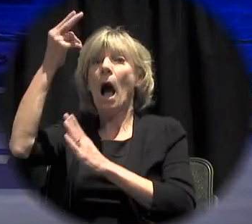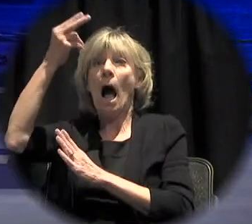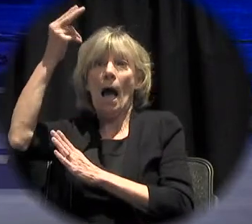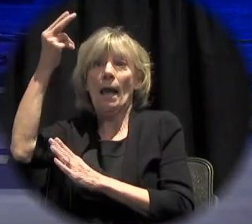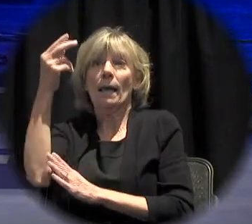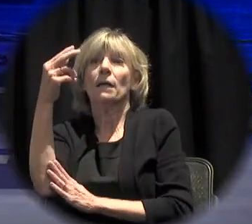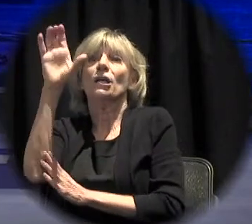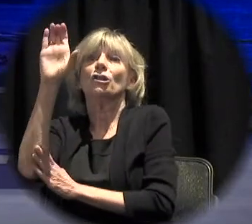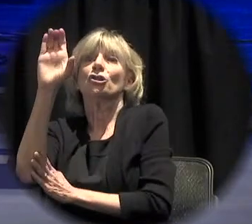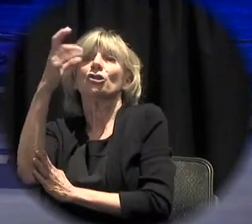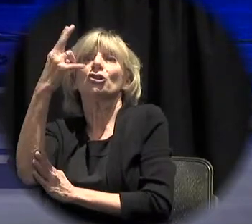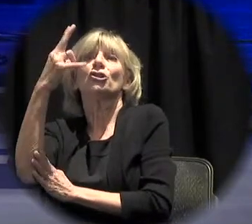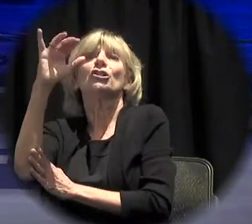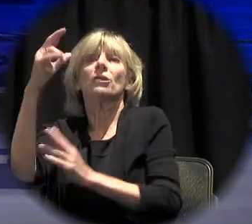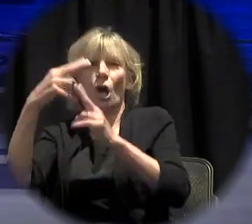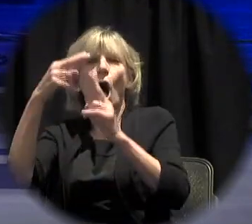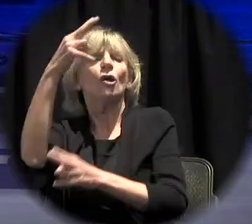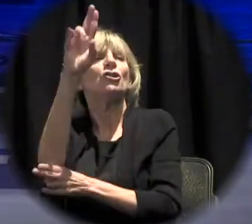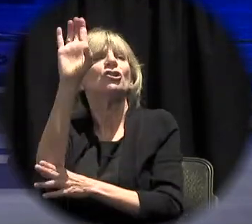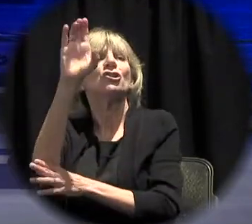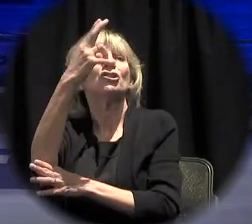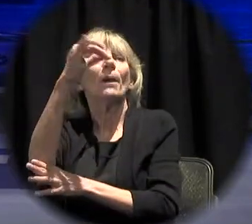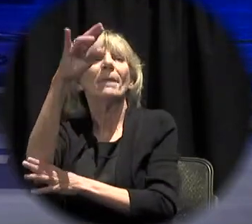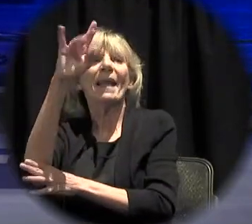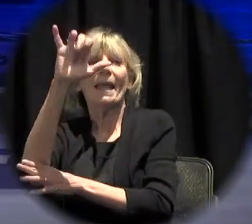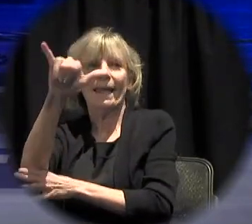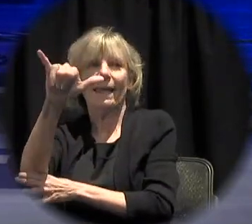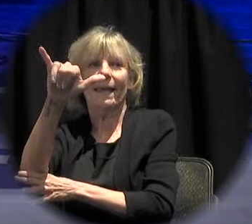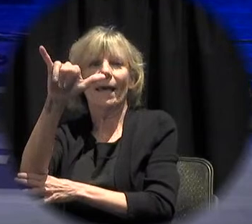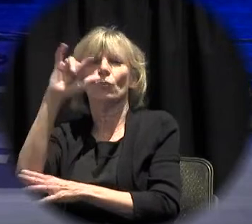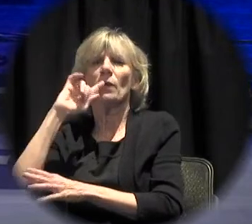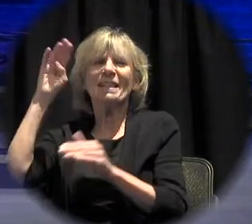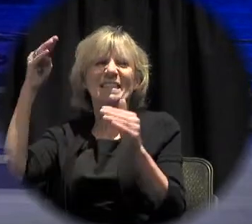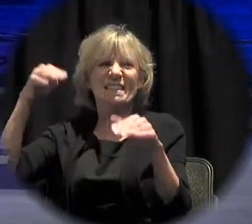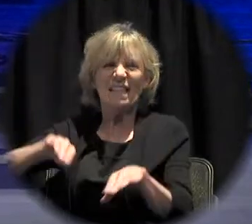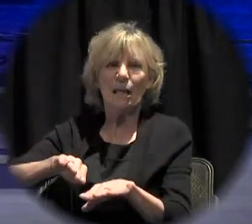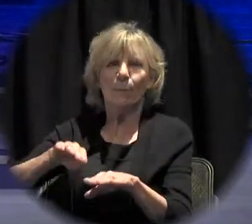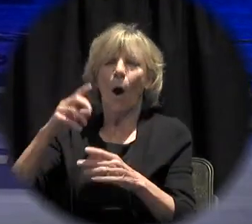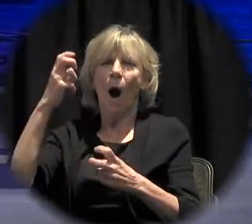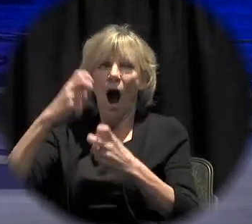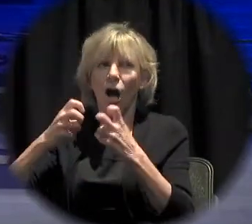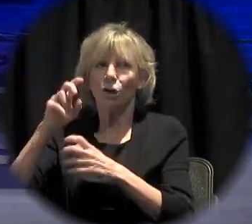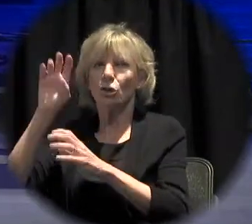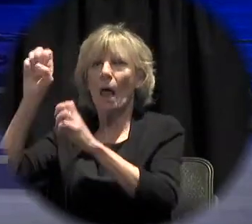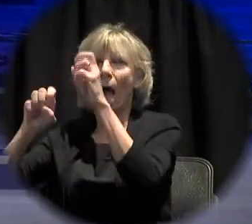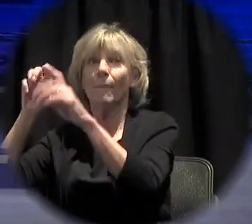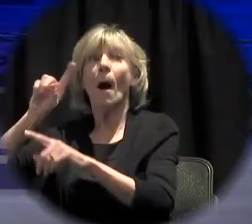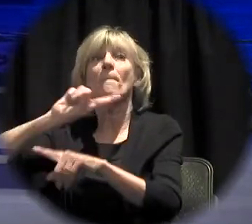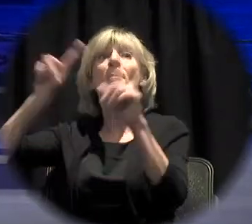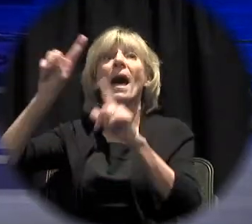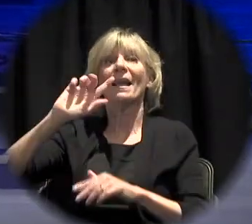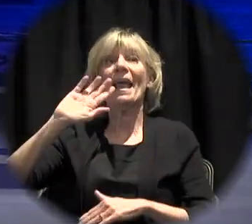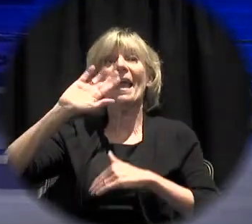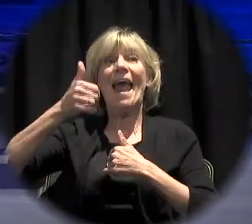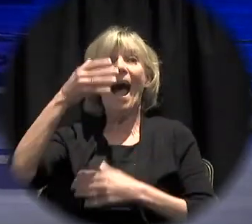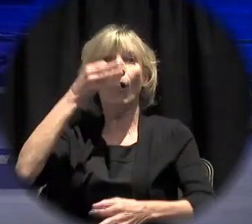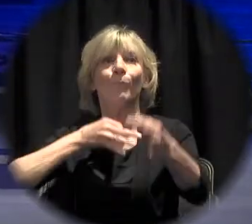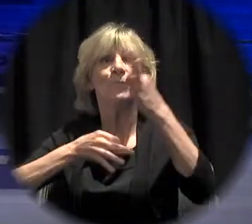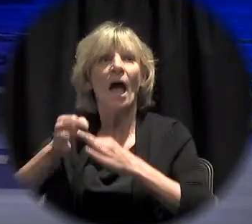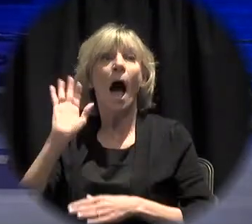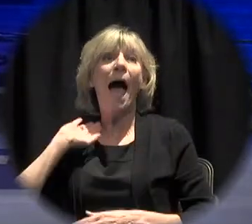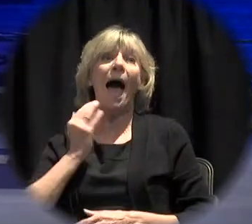steep, almost straight-up scramble. This time, it was our children who were making sure we had the